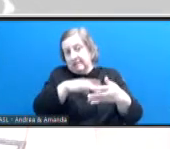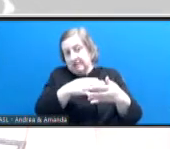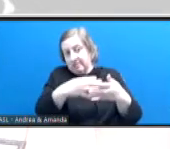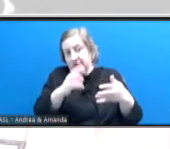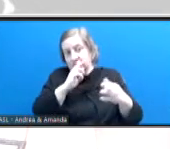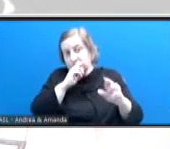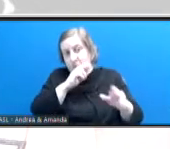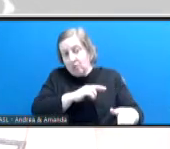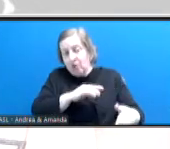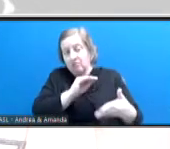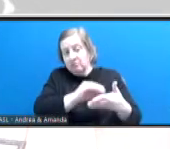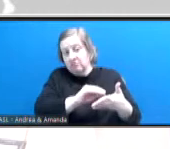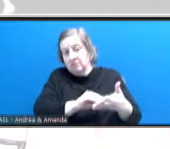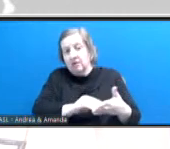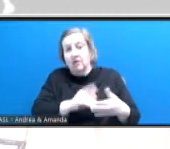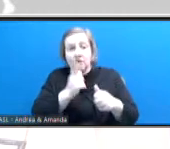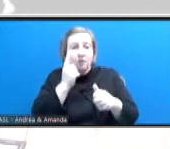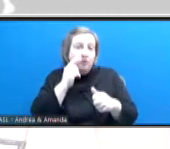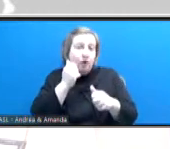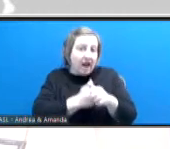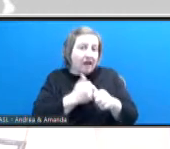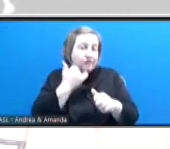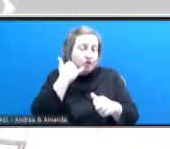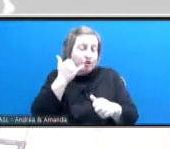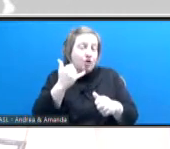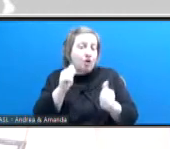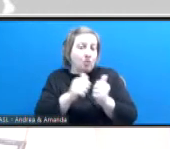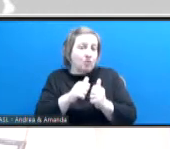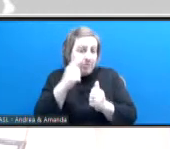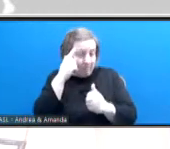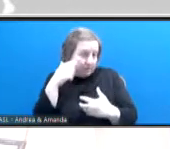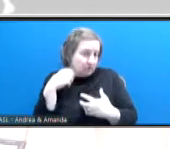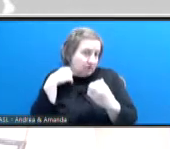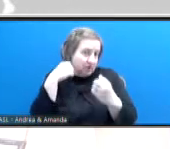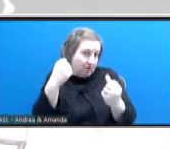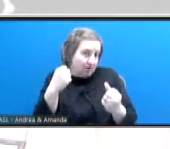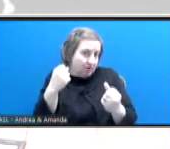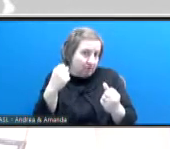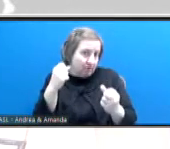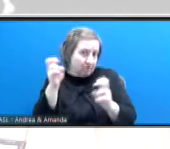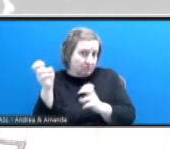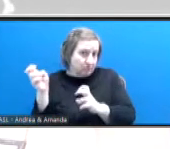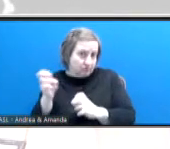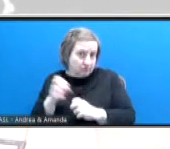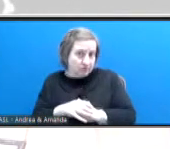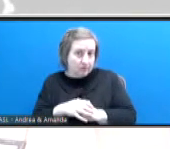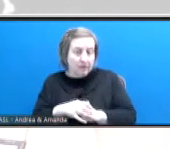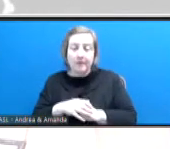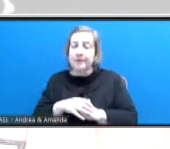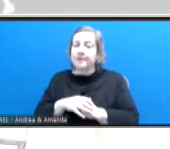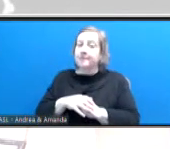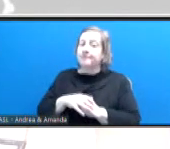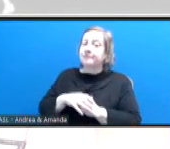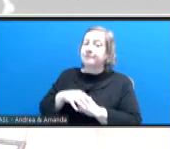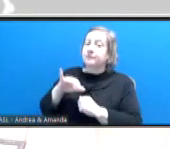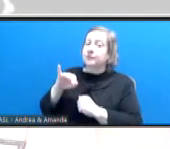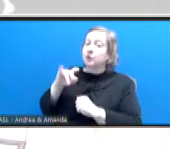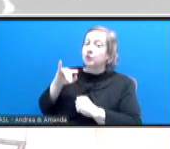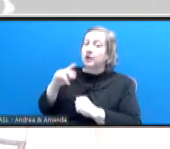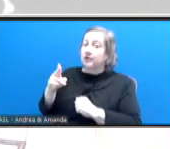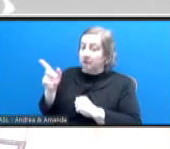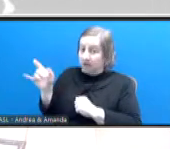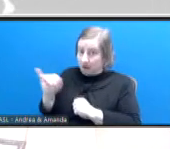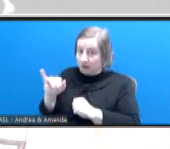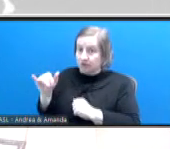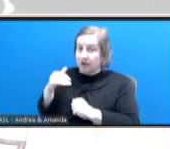out for every call that has a mental health component. Do they also have a tick mark on foot stops